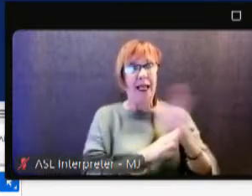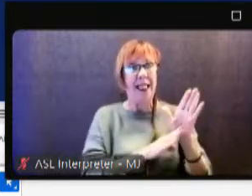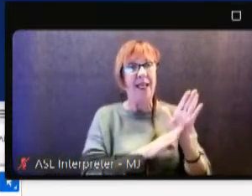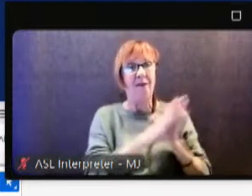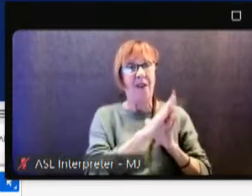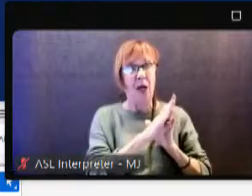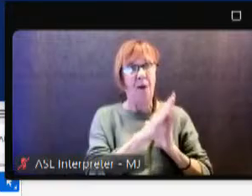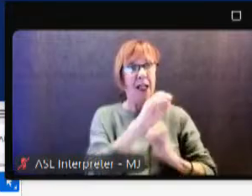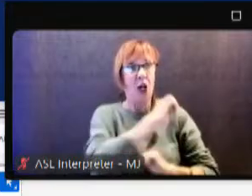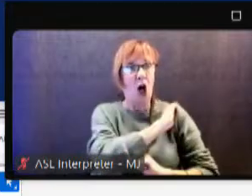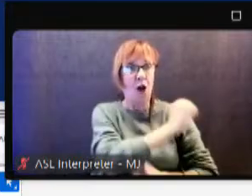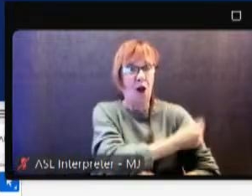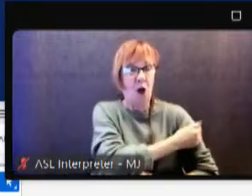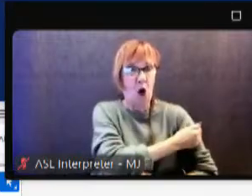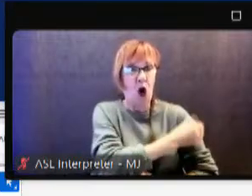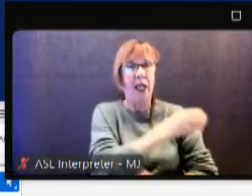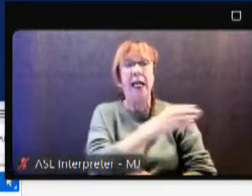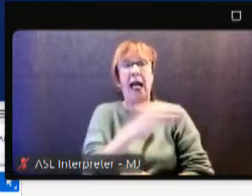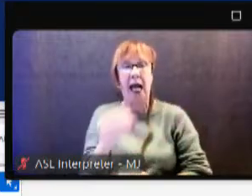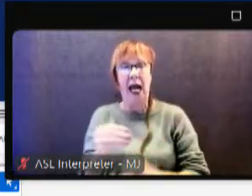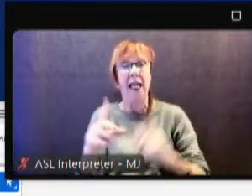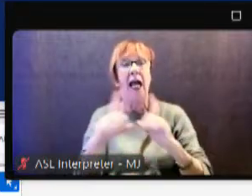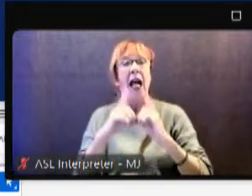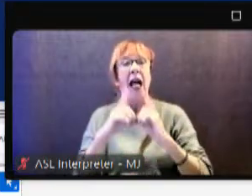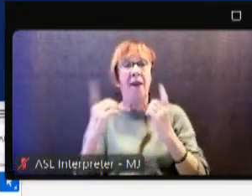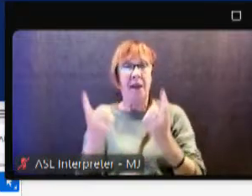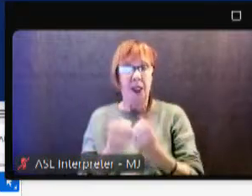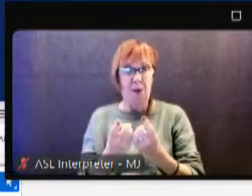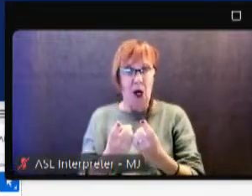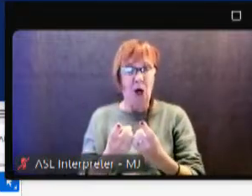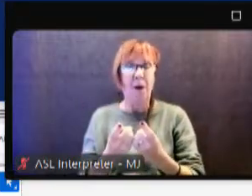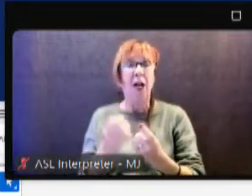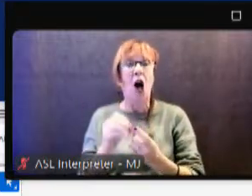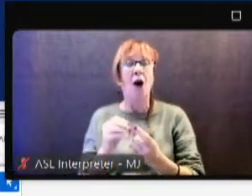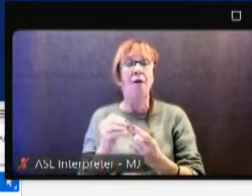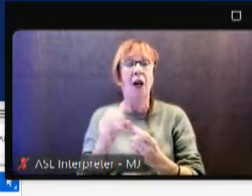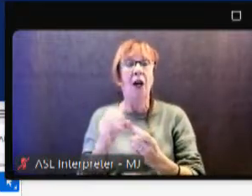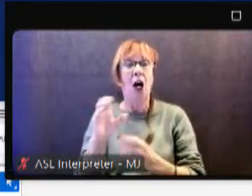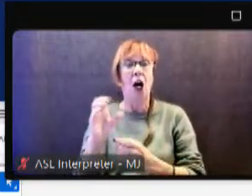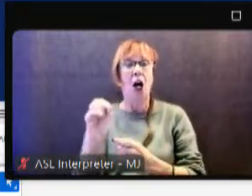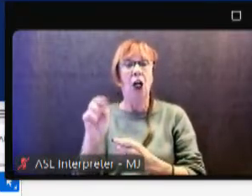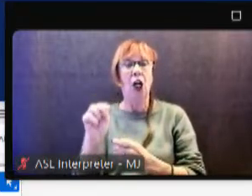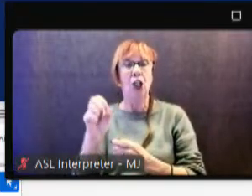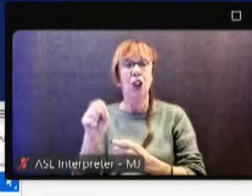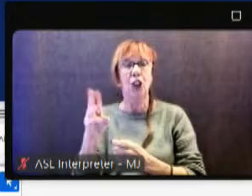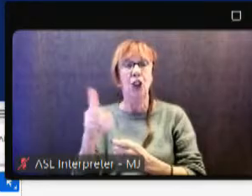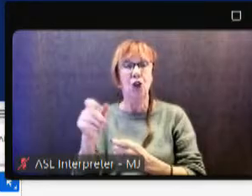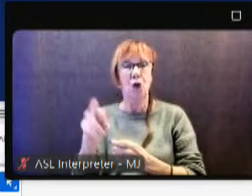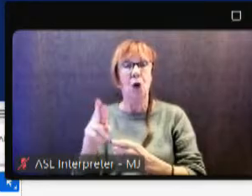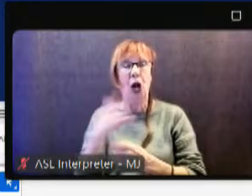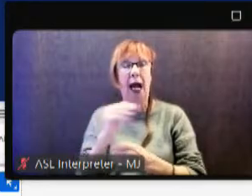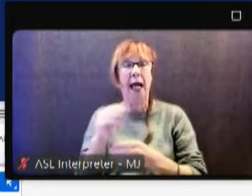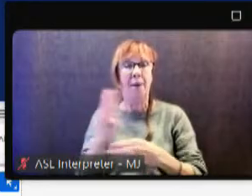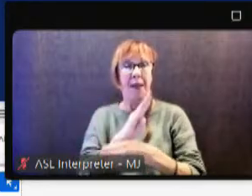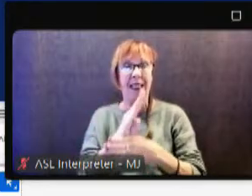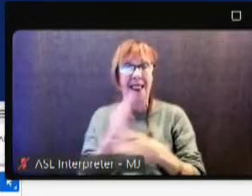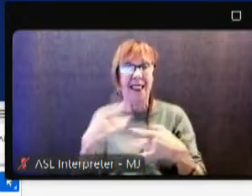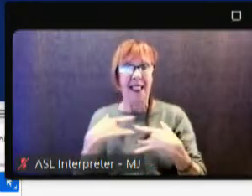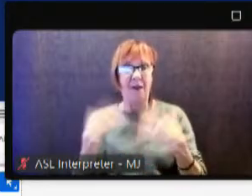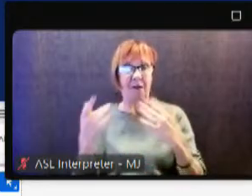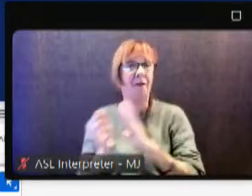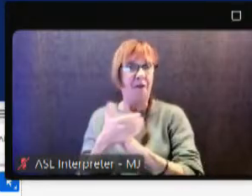and Department of Consumer and Business Affairs. We are having the reverse mortgage